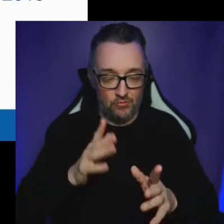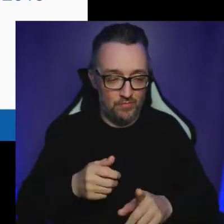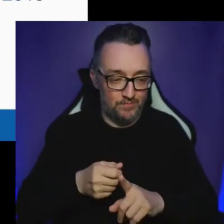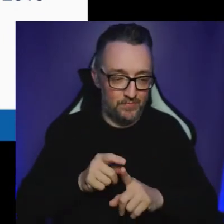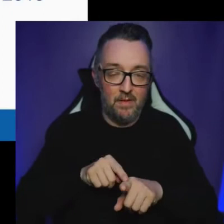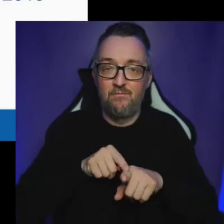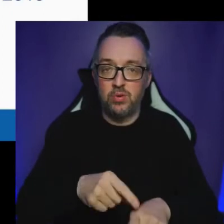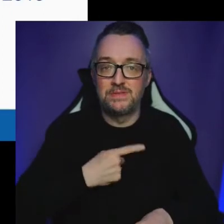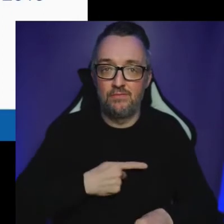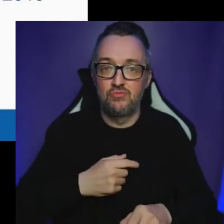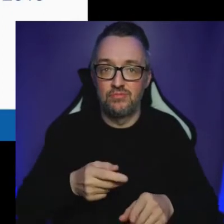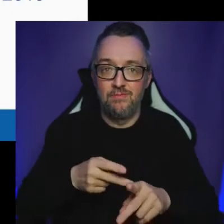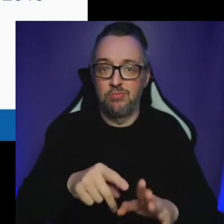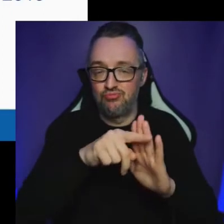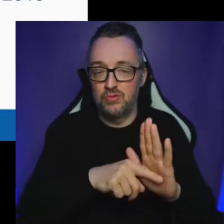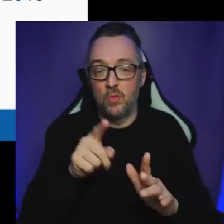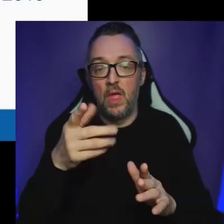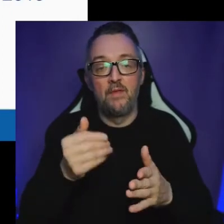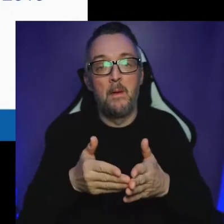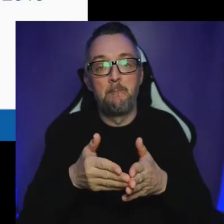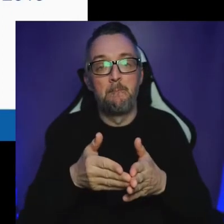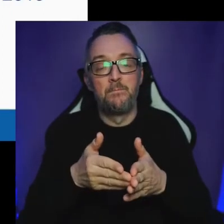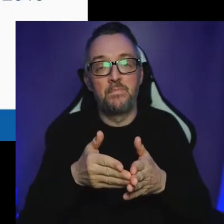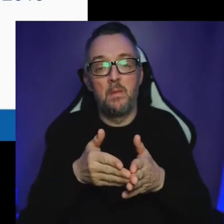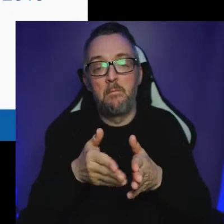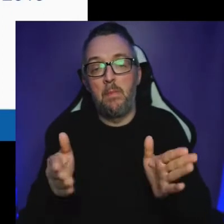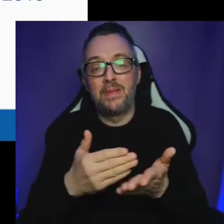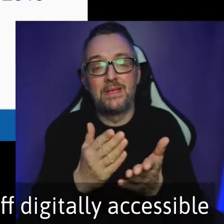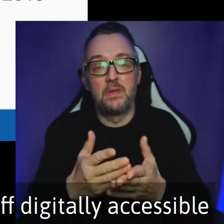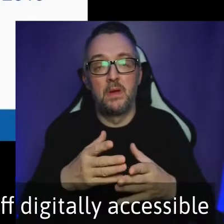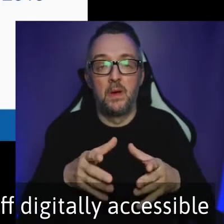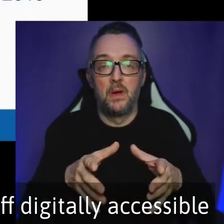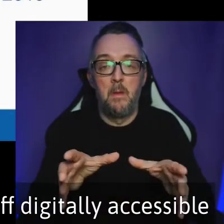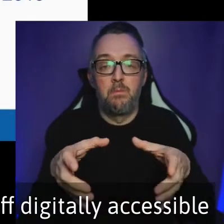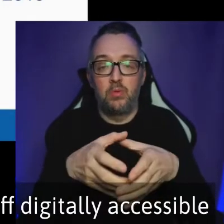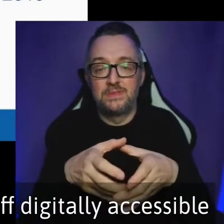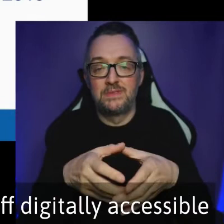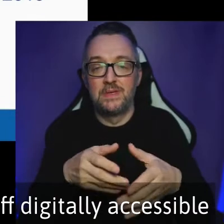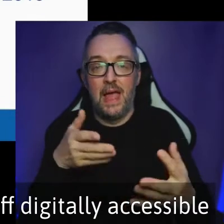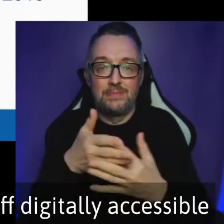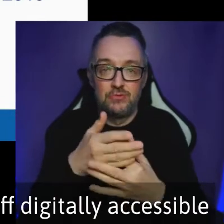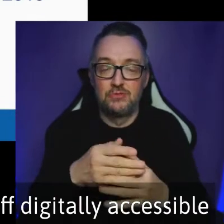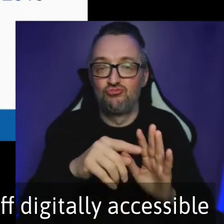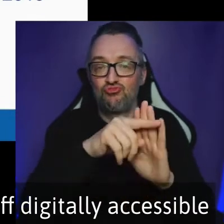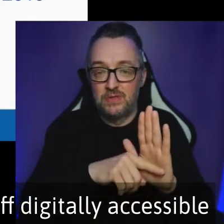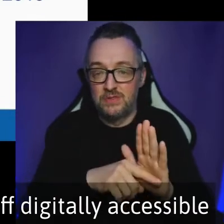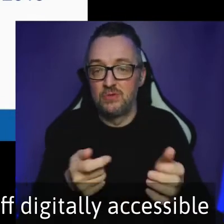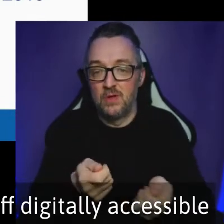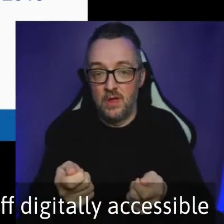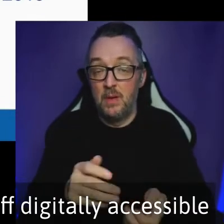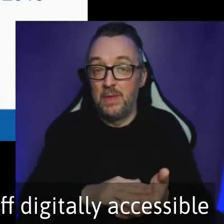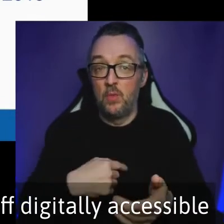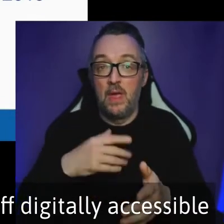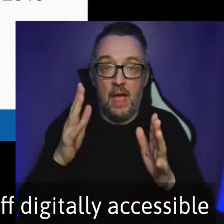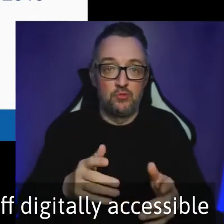The most recent one is a thing called the Public Sector Bodies Accessibility Regulations. That kind of says what we have to do to make stuff